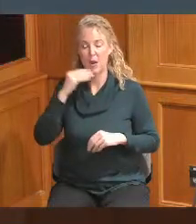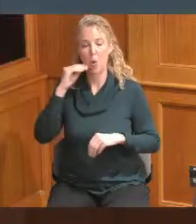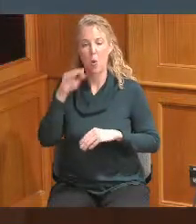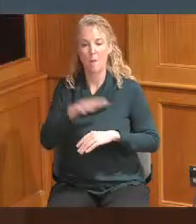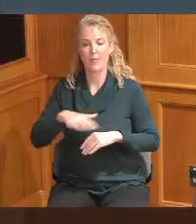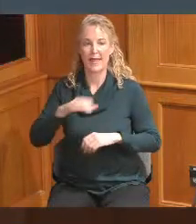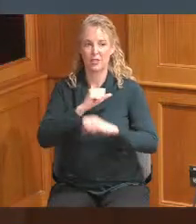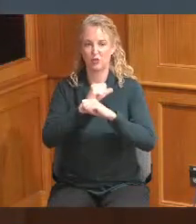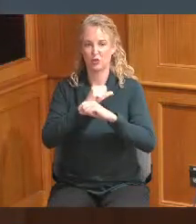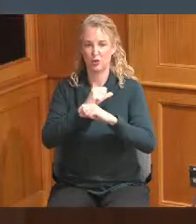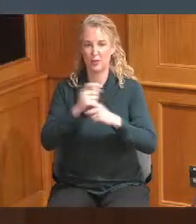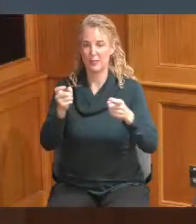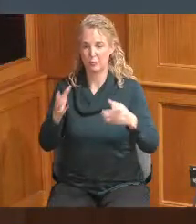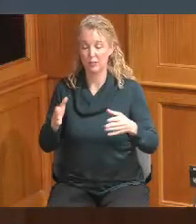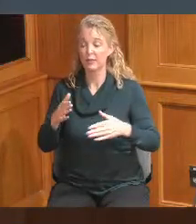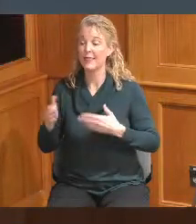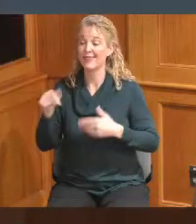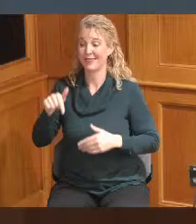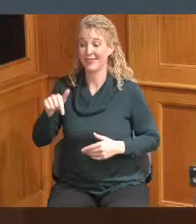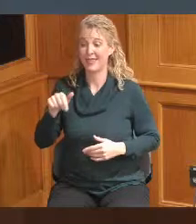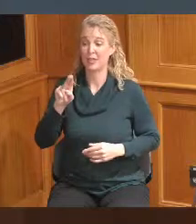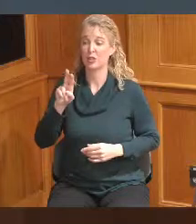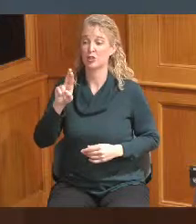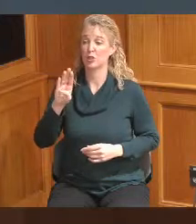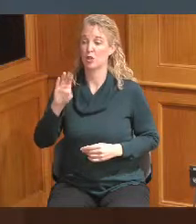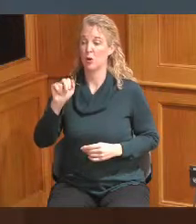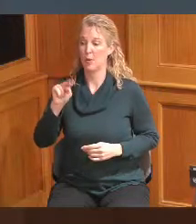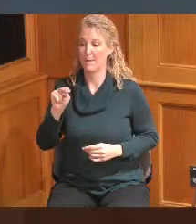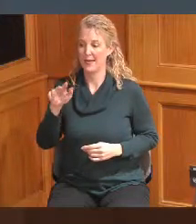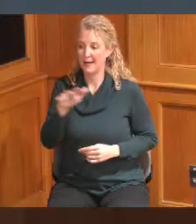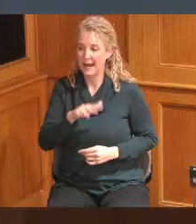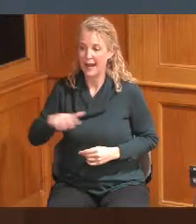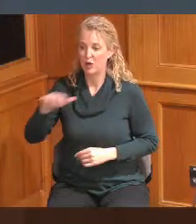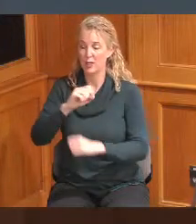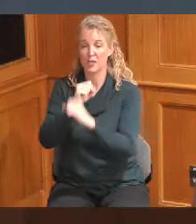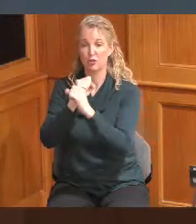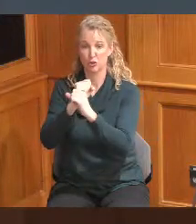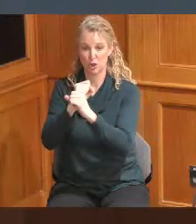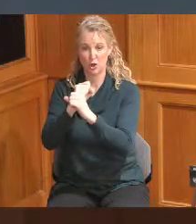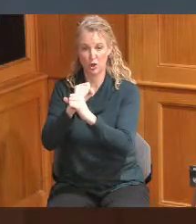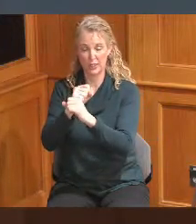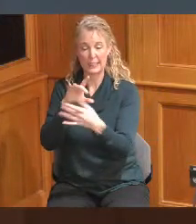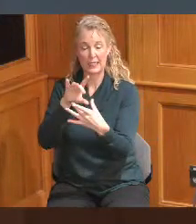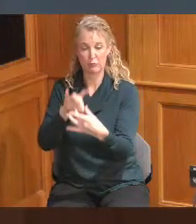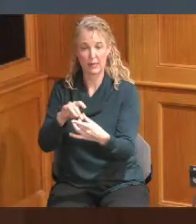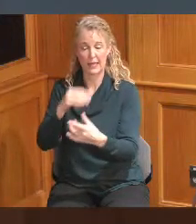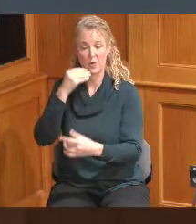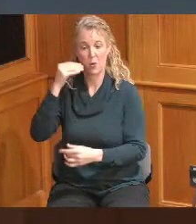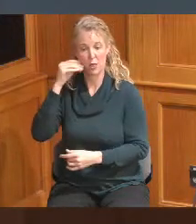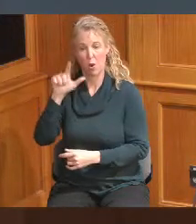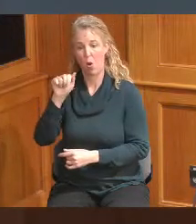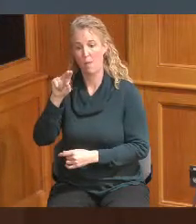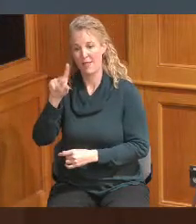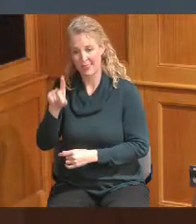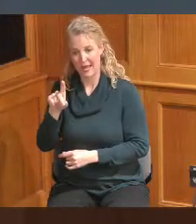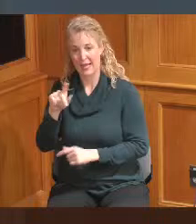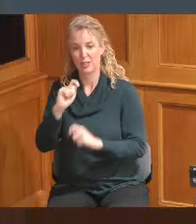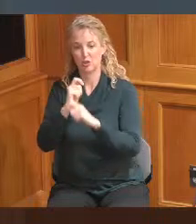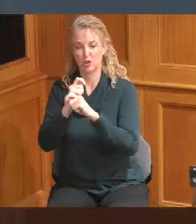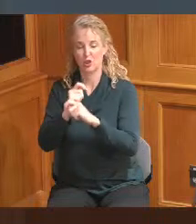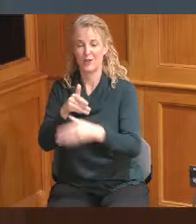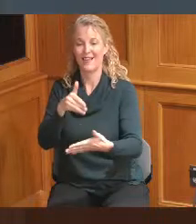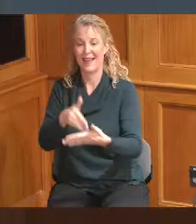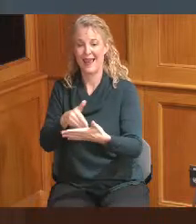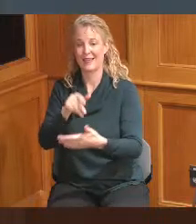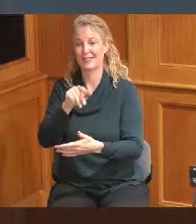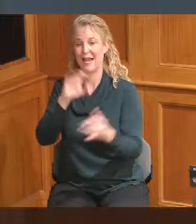Director. So this grant is the Urban Area Security Initiative grant. So this is a Homeland Security anti-terrorism grant